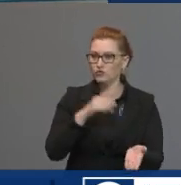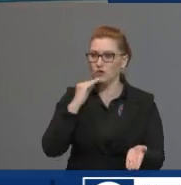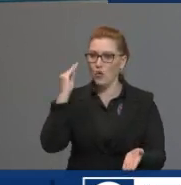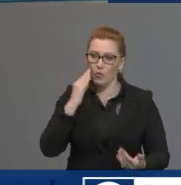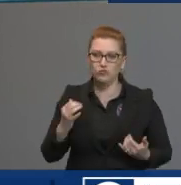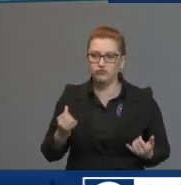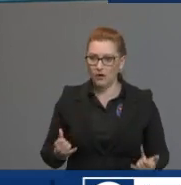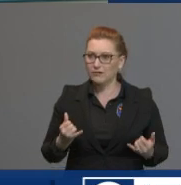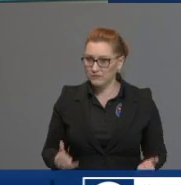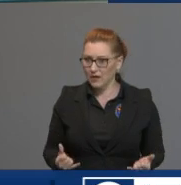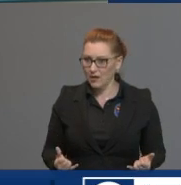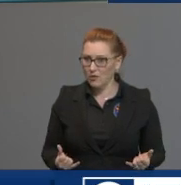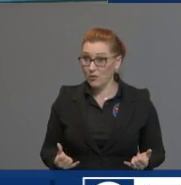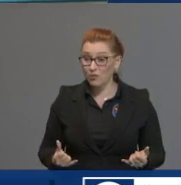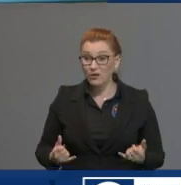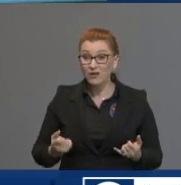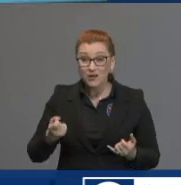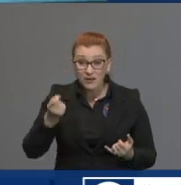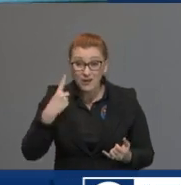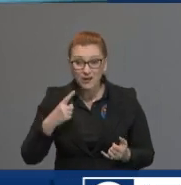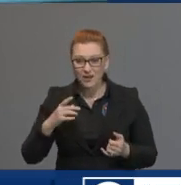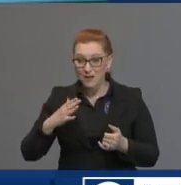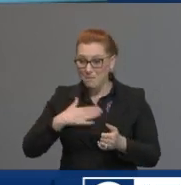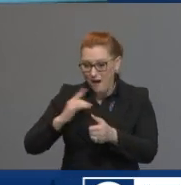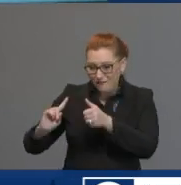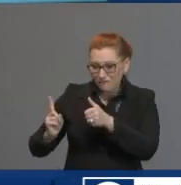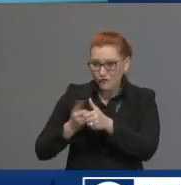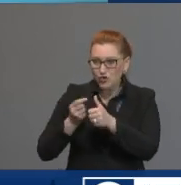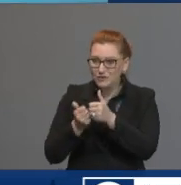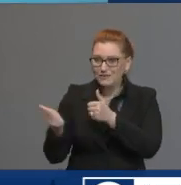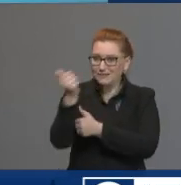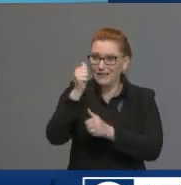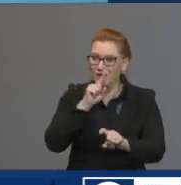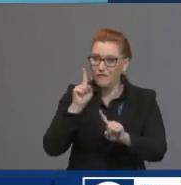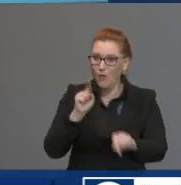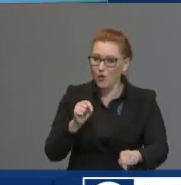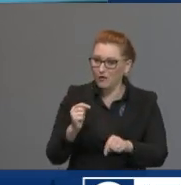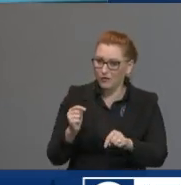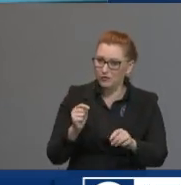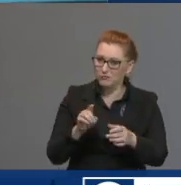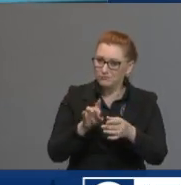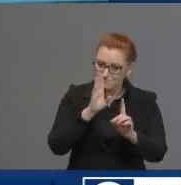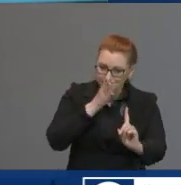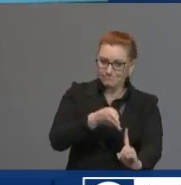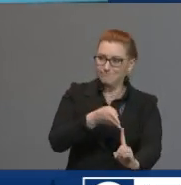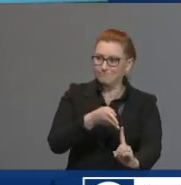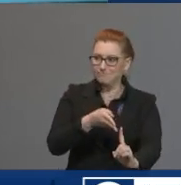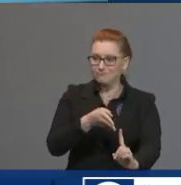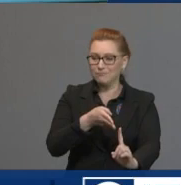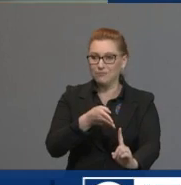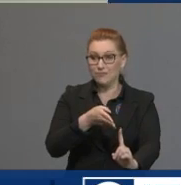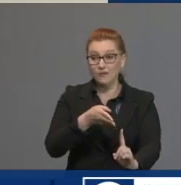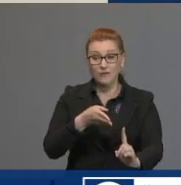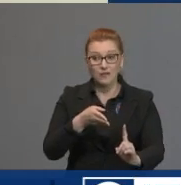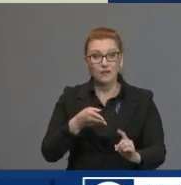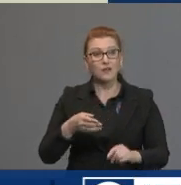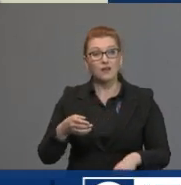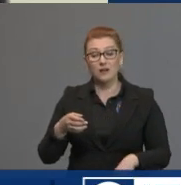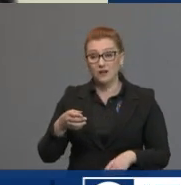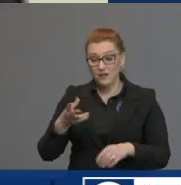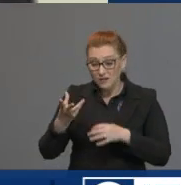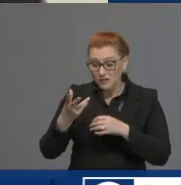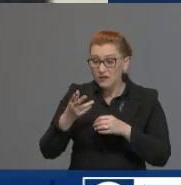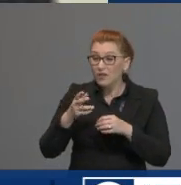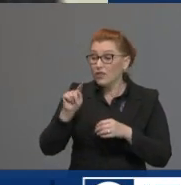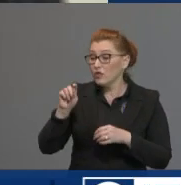care facilities. It was the first executive order. This is the toolkit on state actions